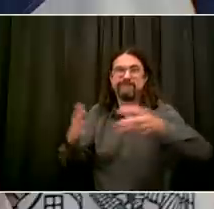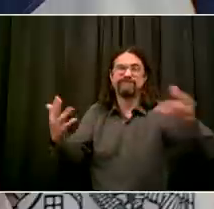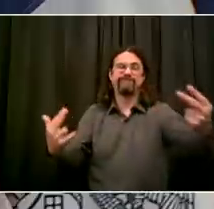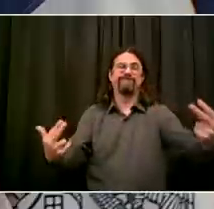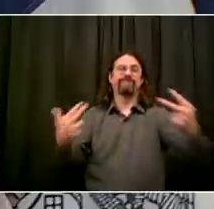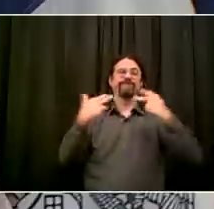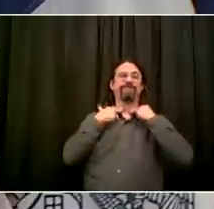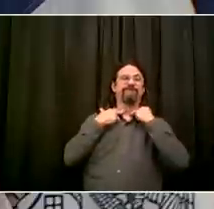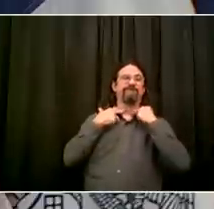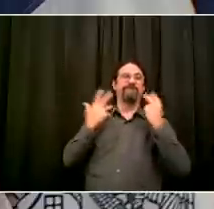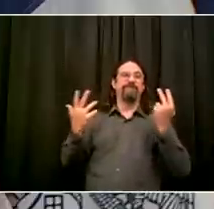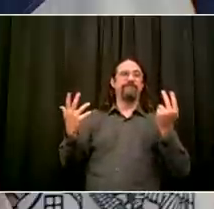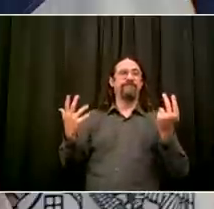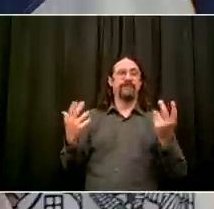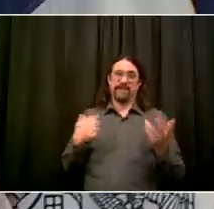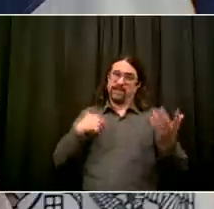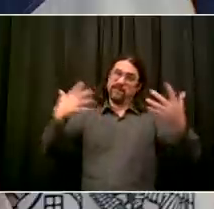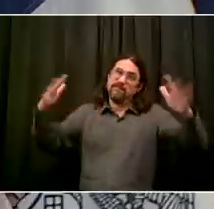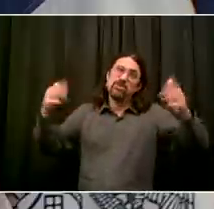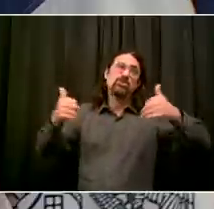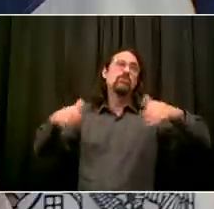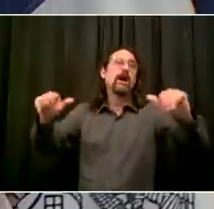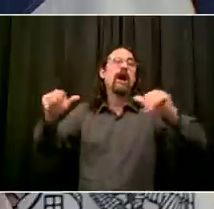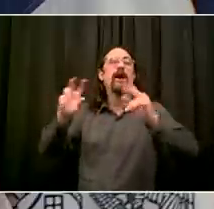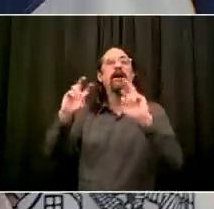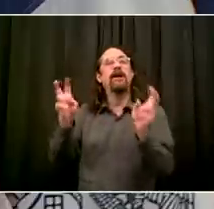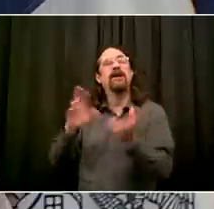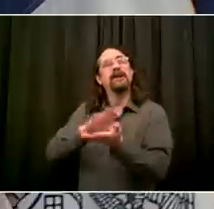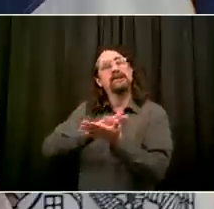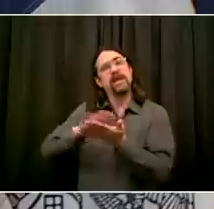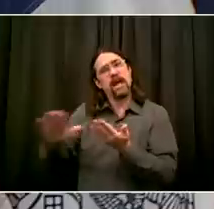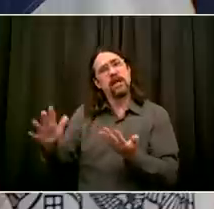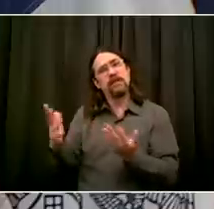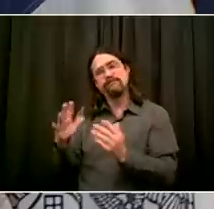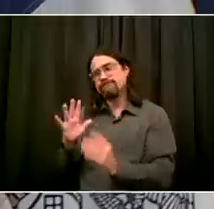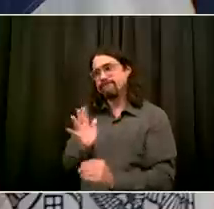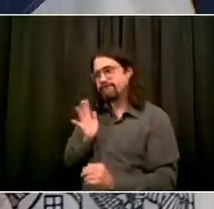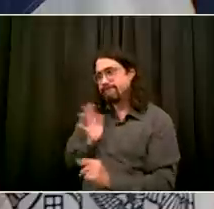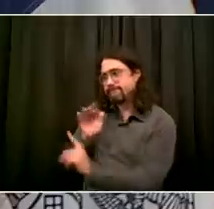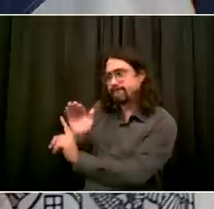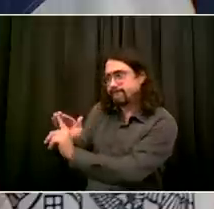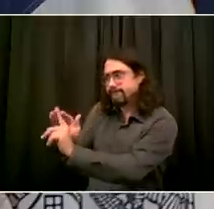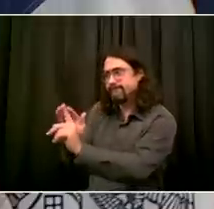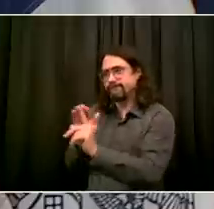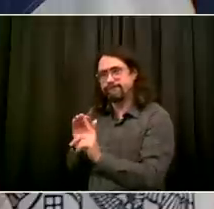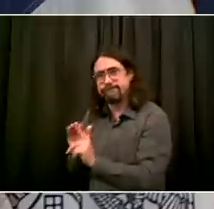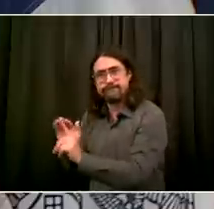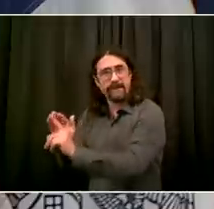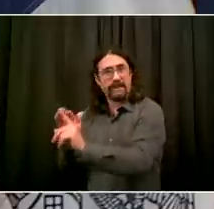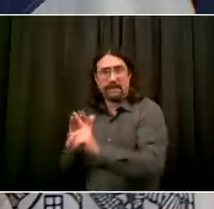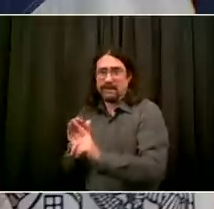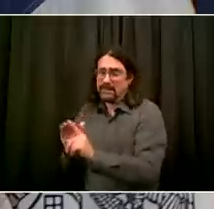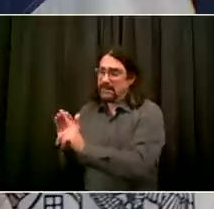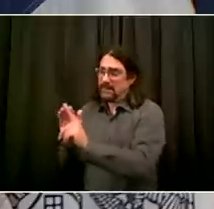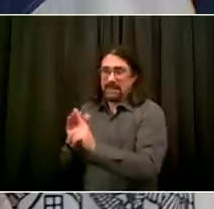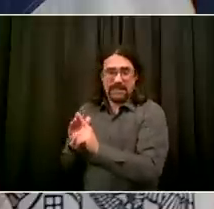something stronger, and we need it quickly. We need restrictions to stop this problem. Go ahead.